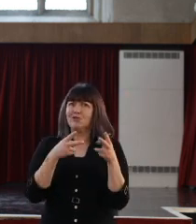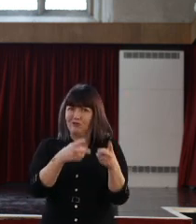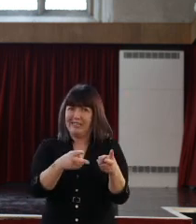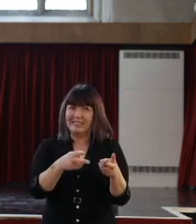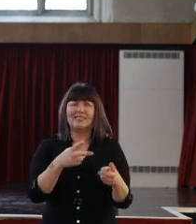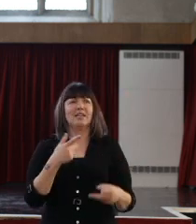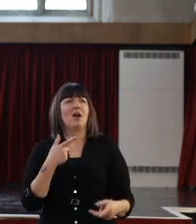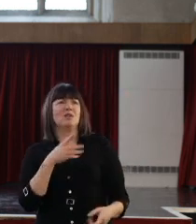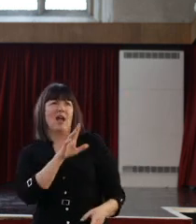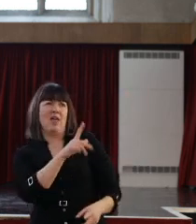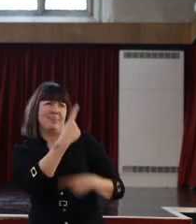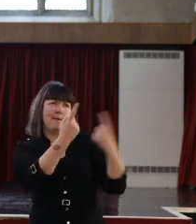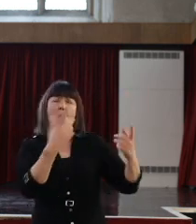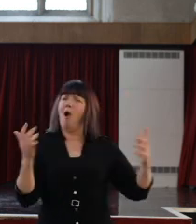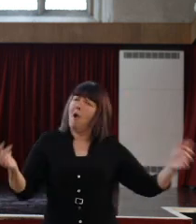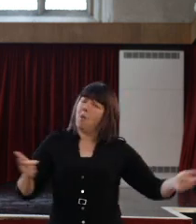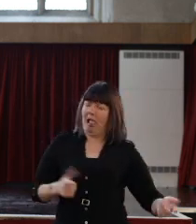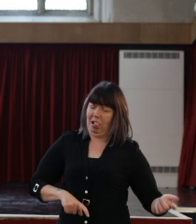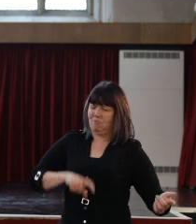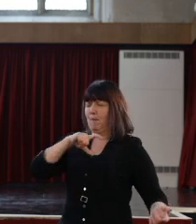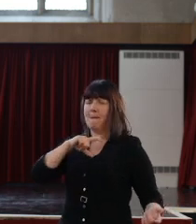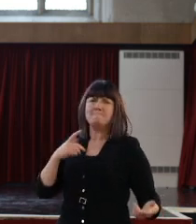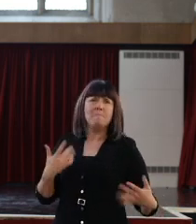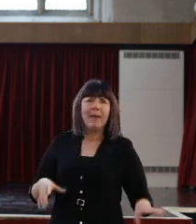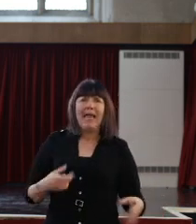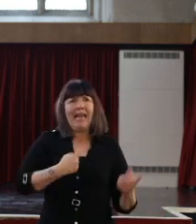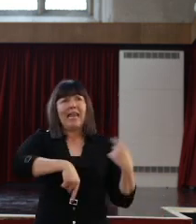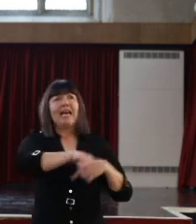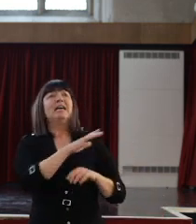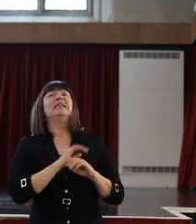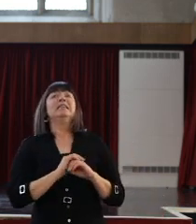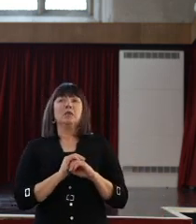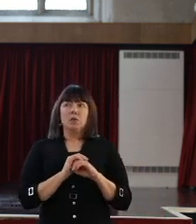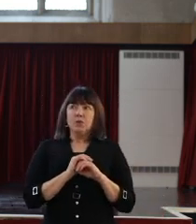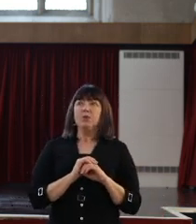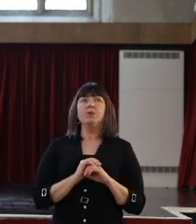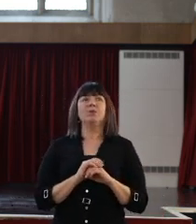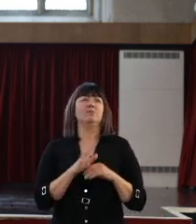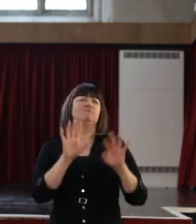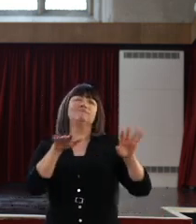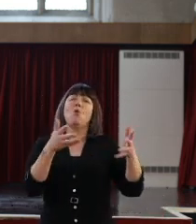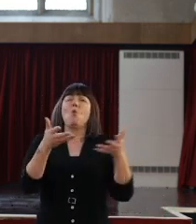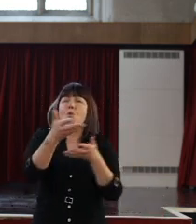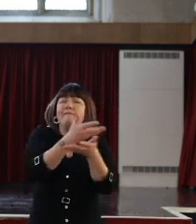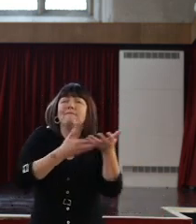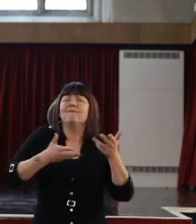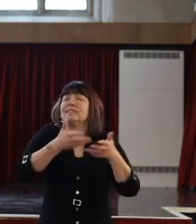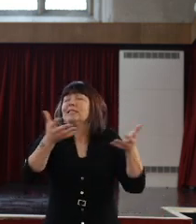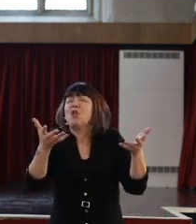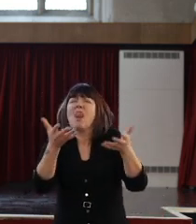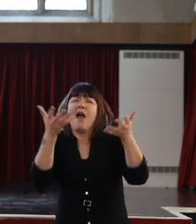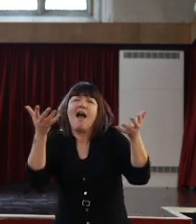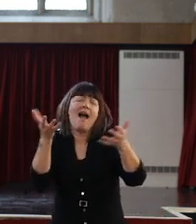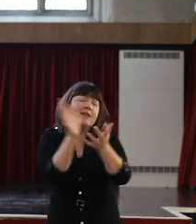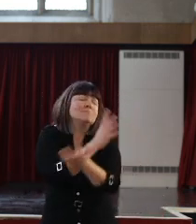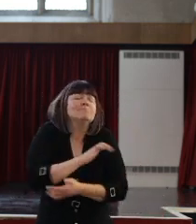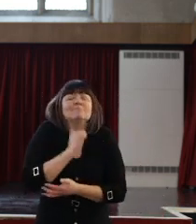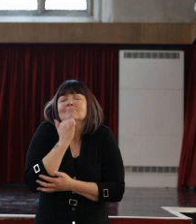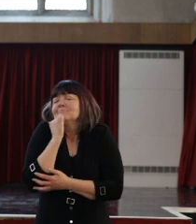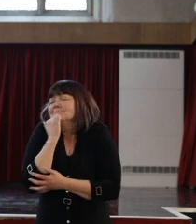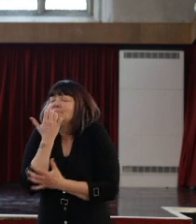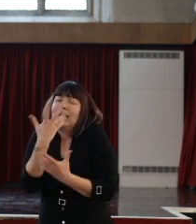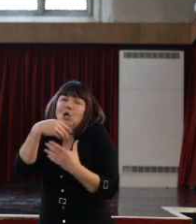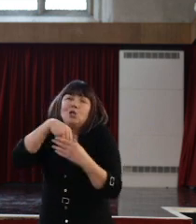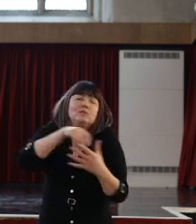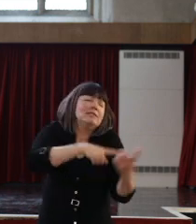that. And there were other actors, musicians, and creative people there, and their conversation was light, and it was funny, inclusive, warm, camp,